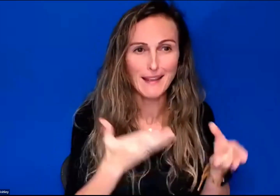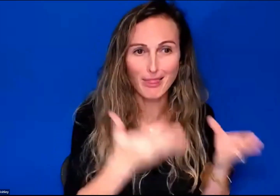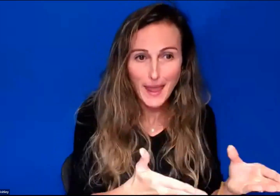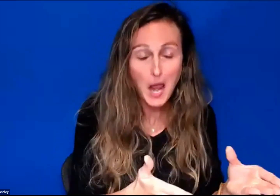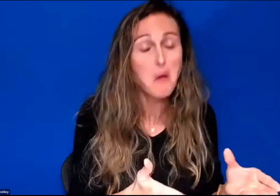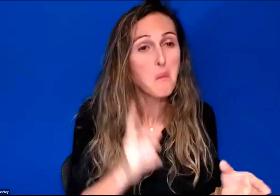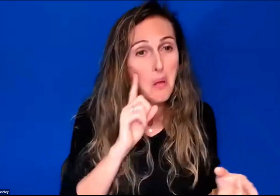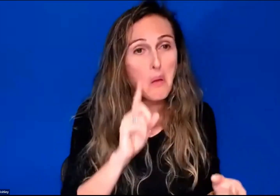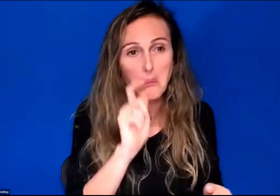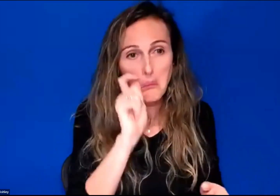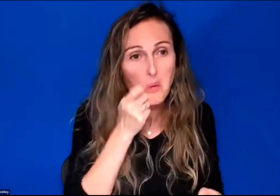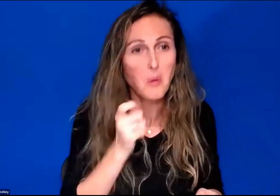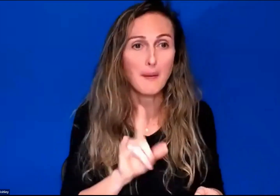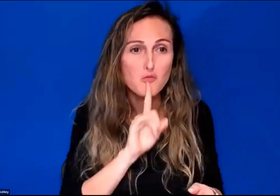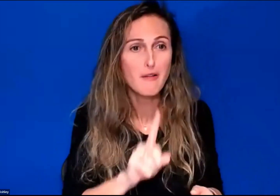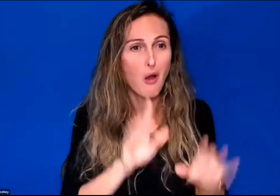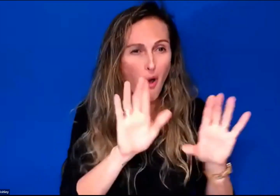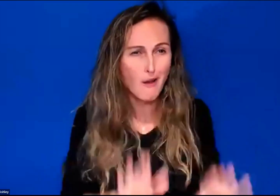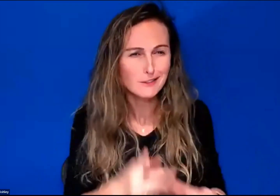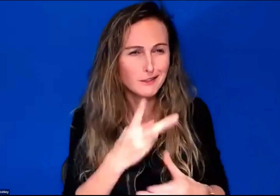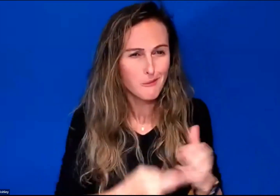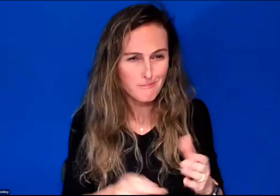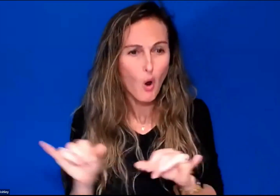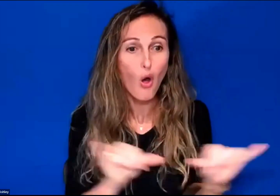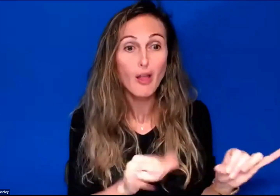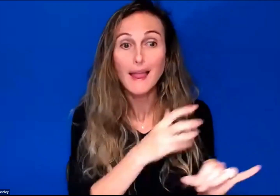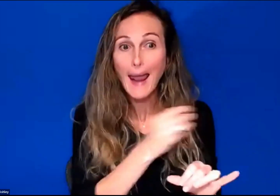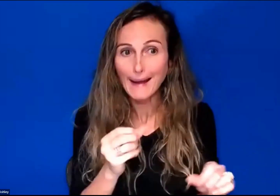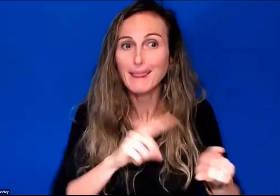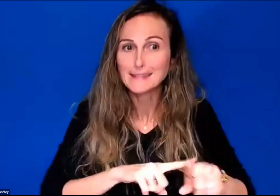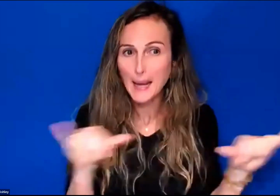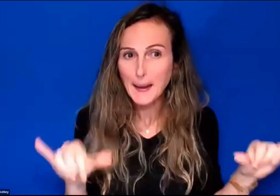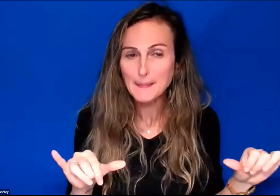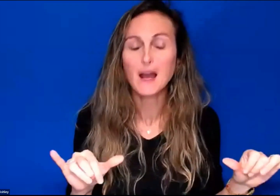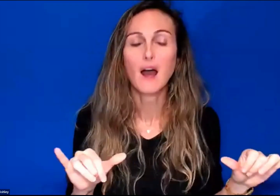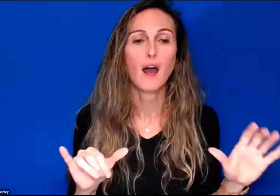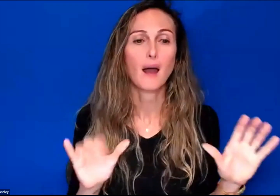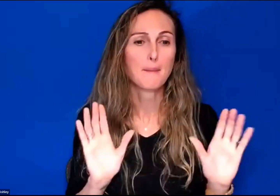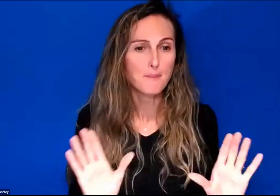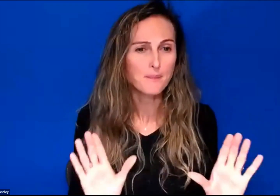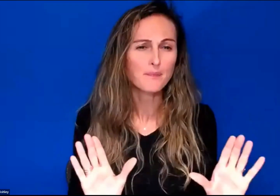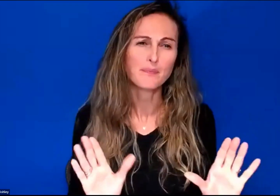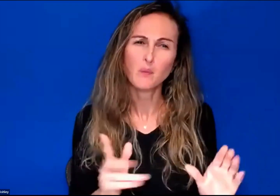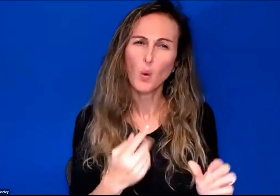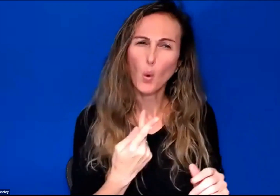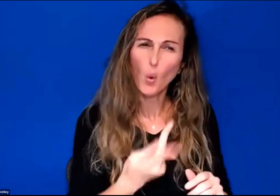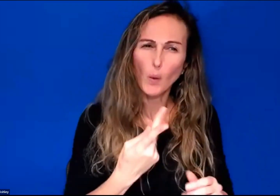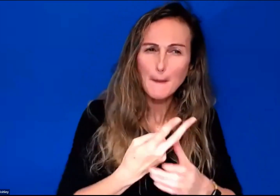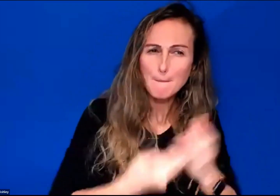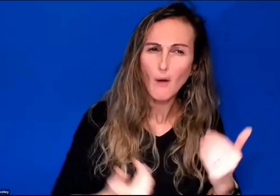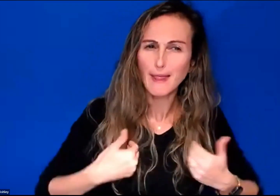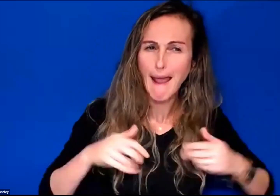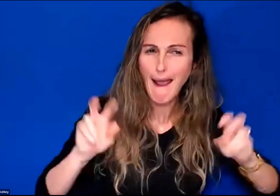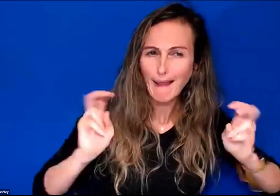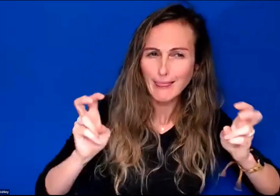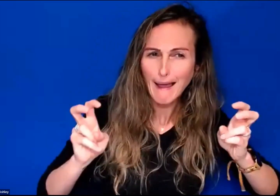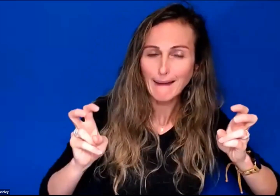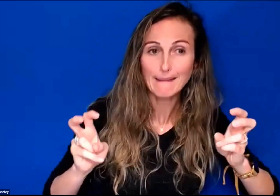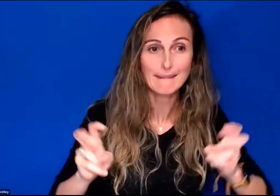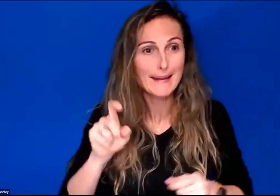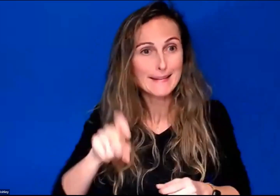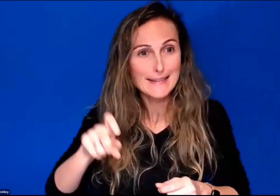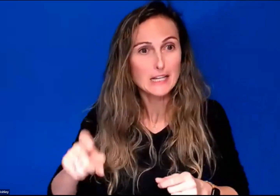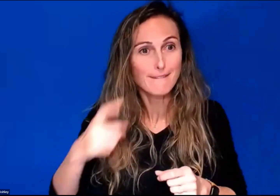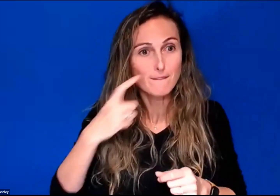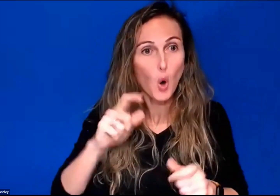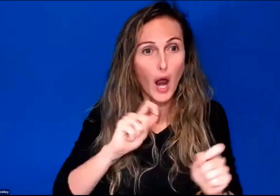is pretty awesome, right? And at the same time, like both of us, we kind of had the same need for accommodation